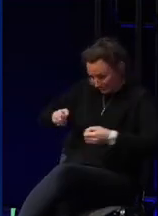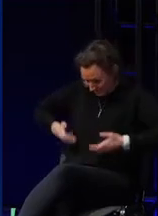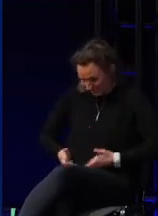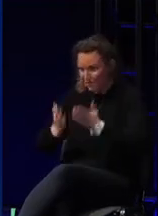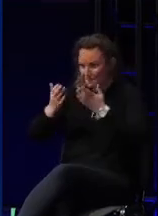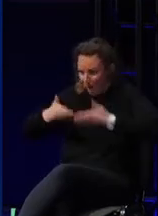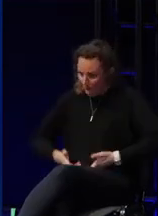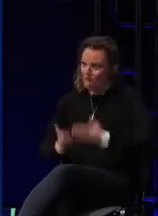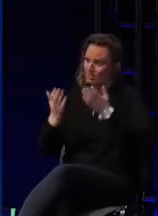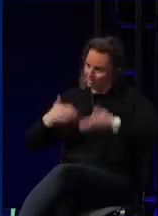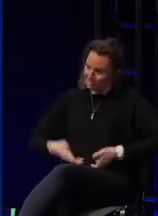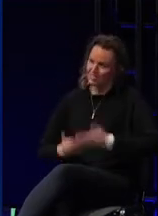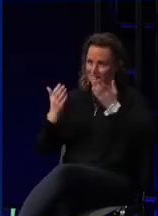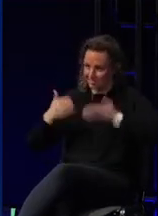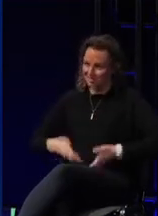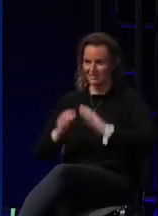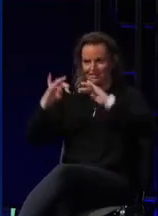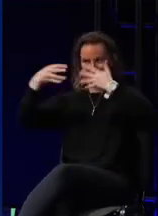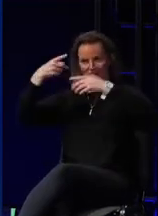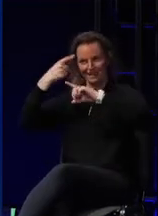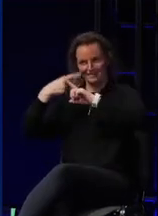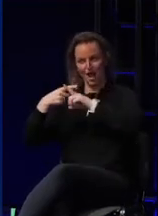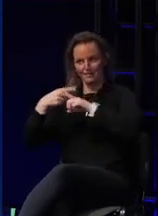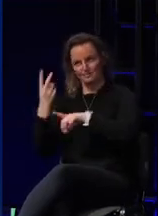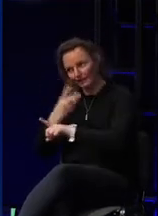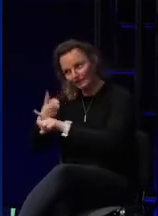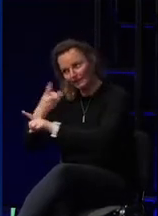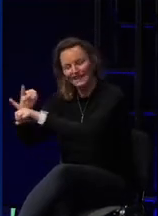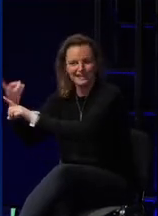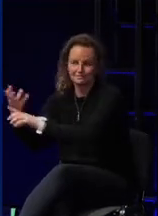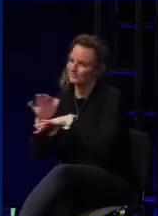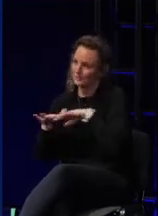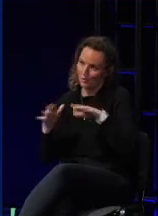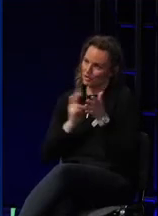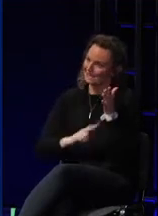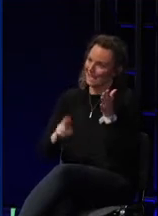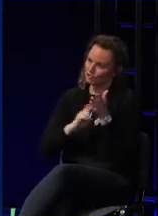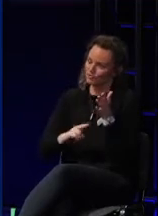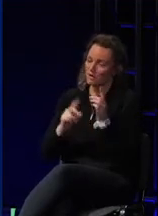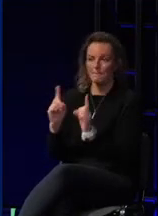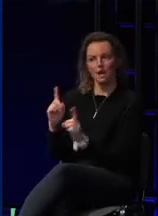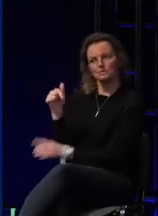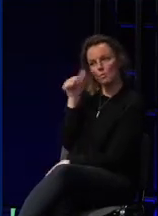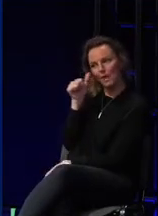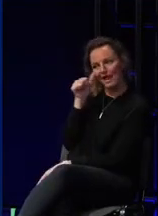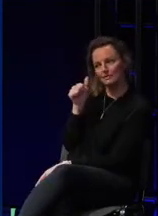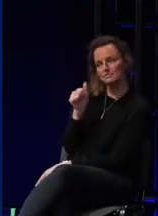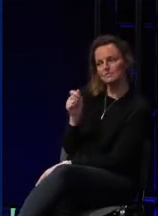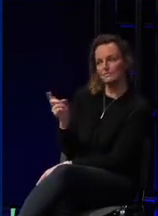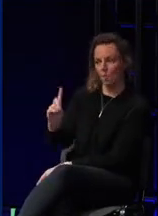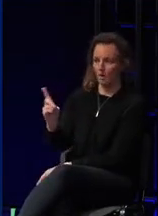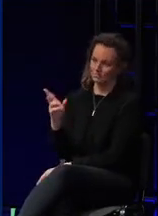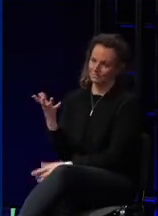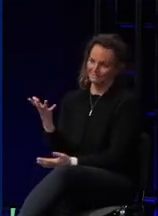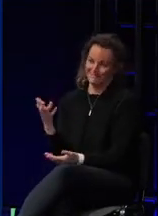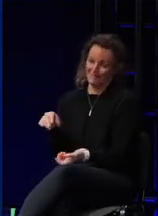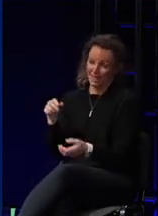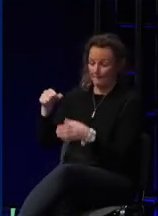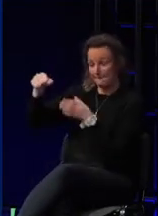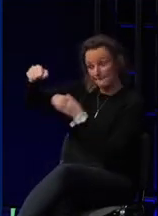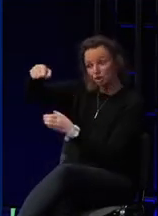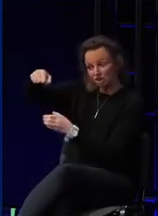natural, but It was a great movie, if you haven't seen it. But it's still, Amazing. you know, there is an awareness, and that was quite a stripped down budget for that film. So